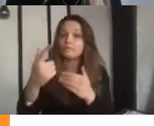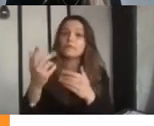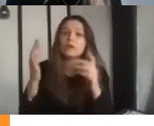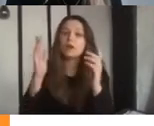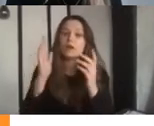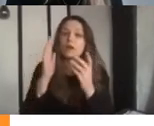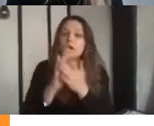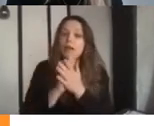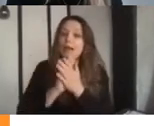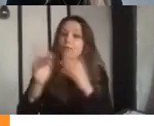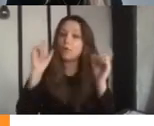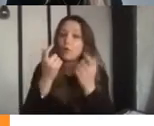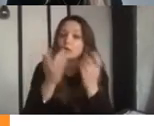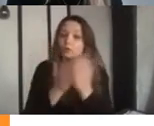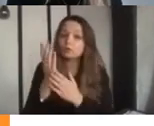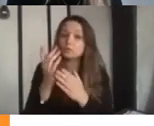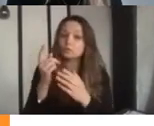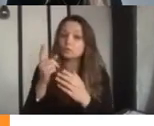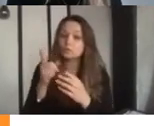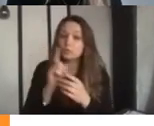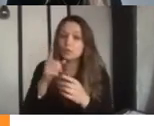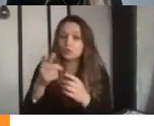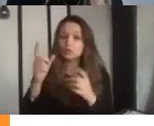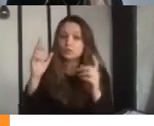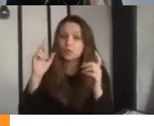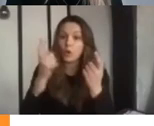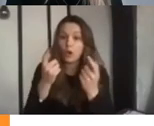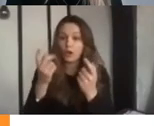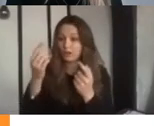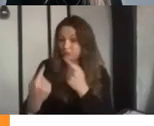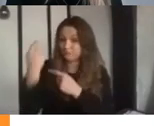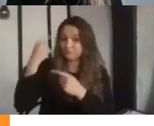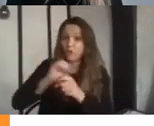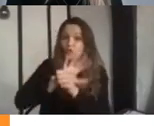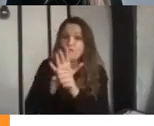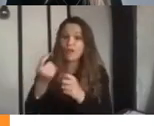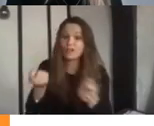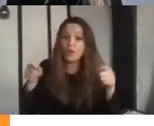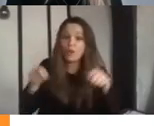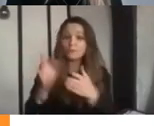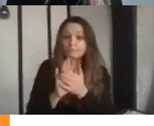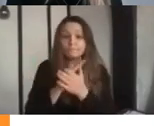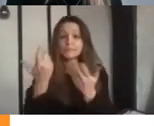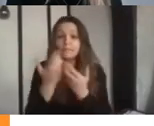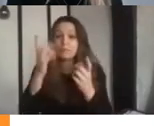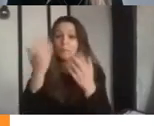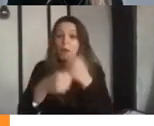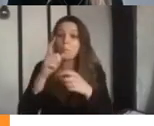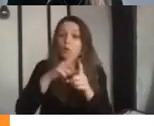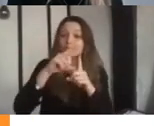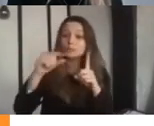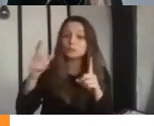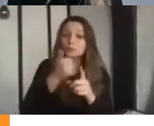So during COVID, we've had to become more digital, and you will be using the likes of